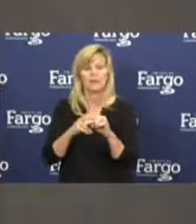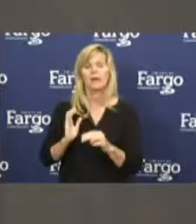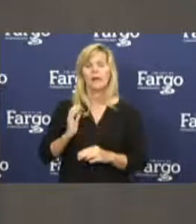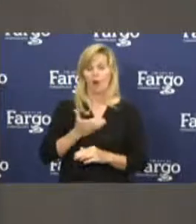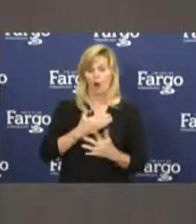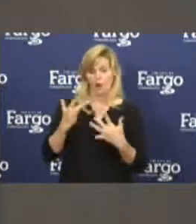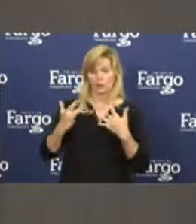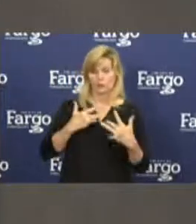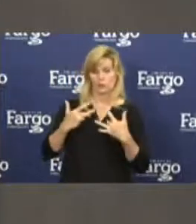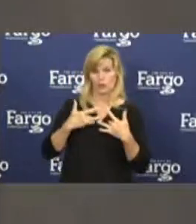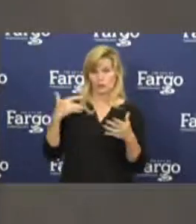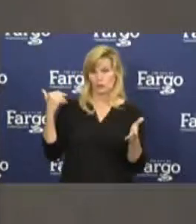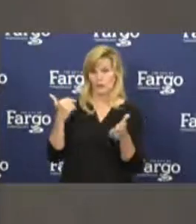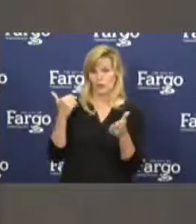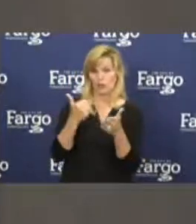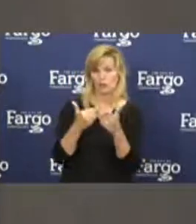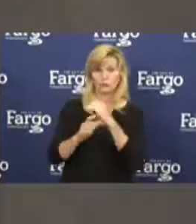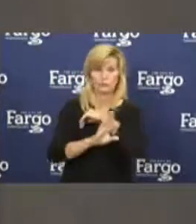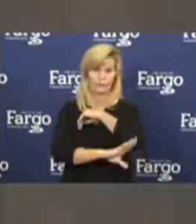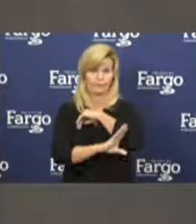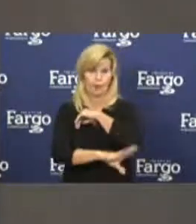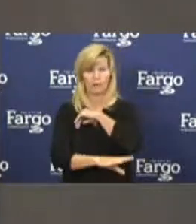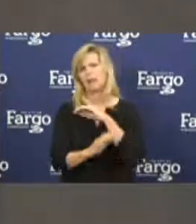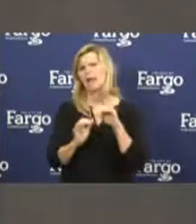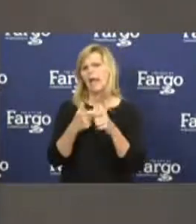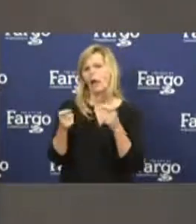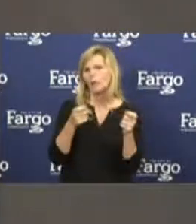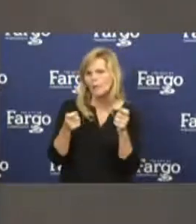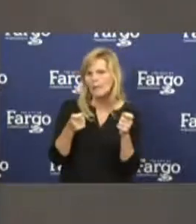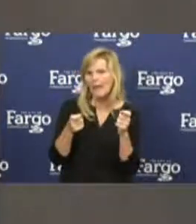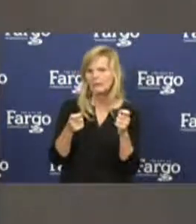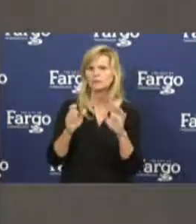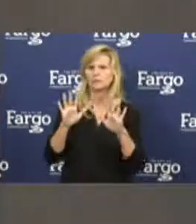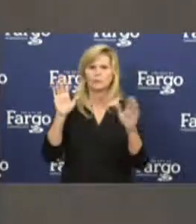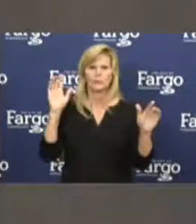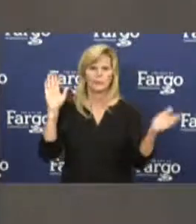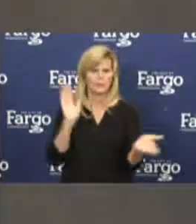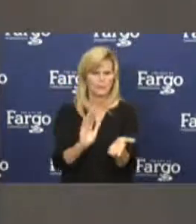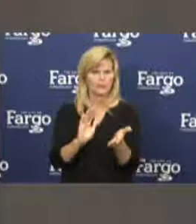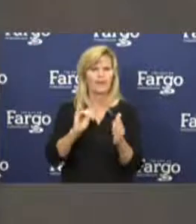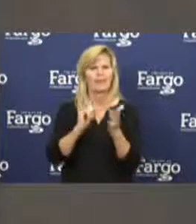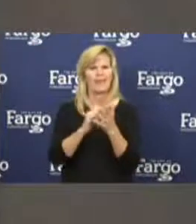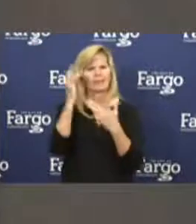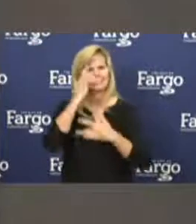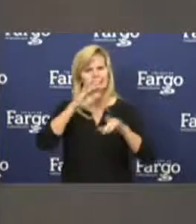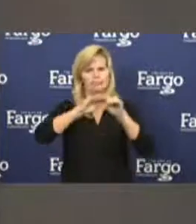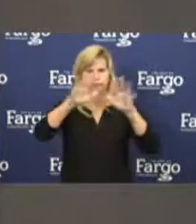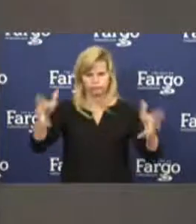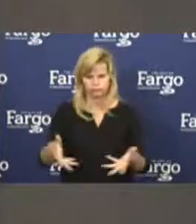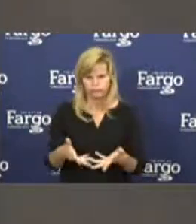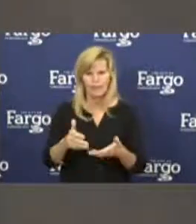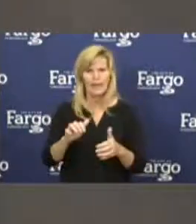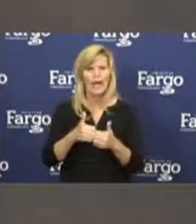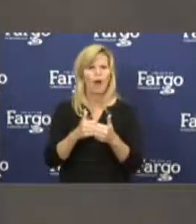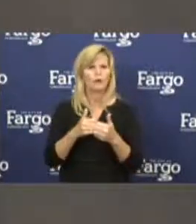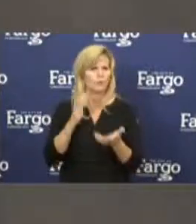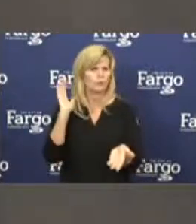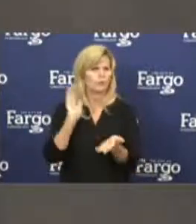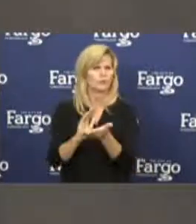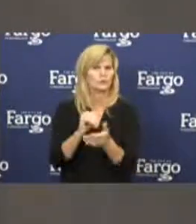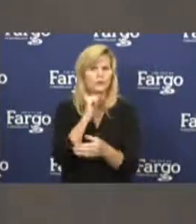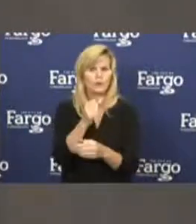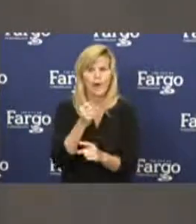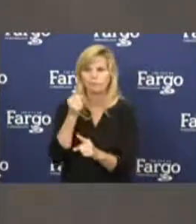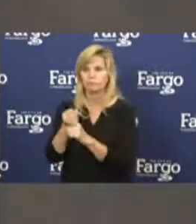as we move towards fall is how to manage and control the current pandemic situation in order to avoid a major collision with